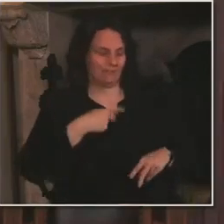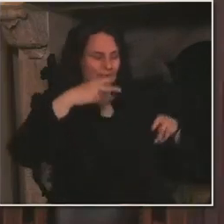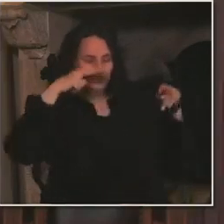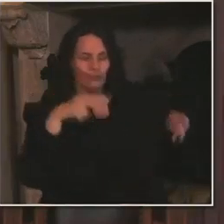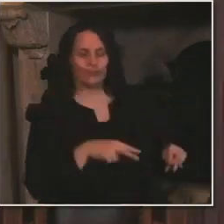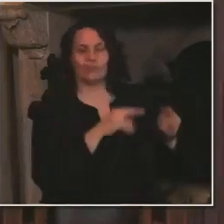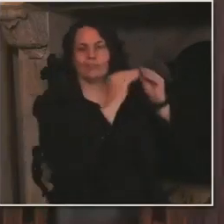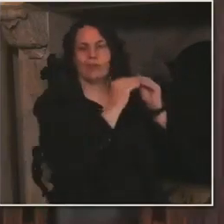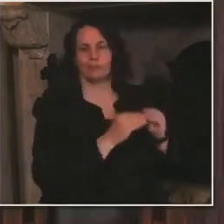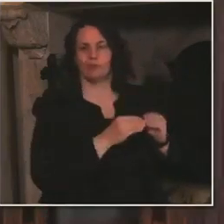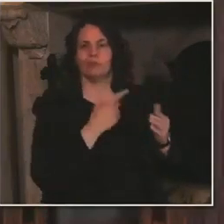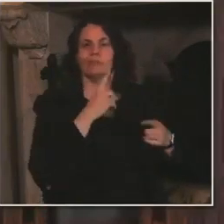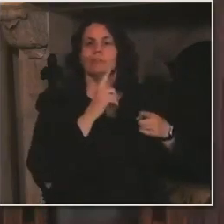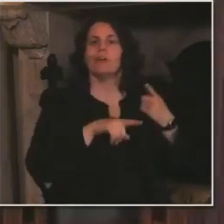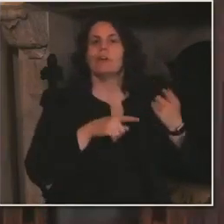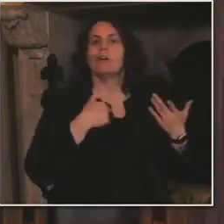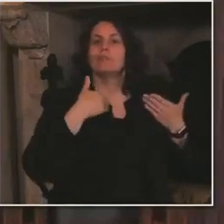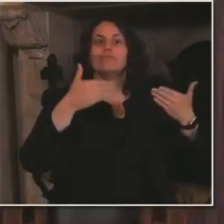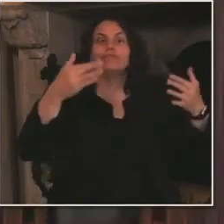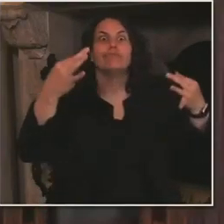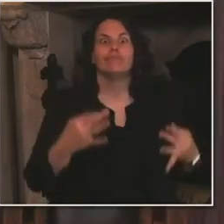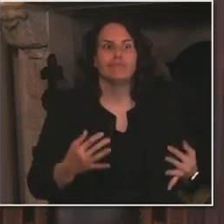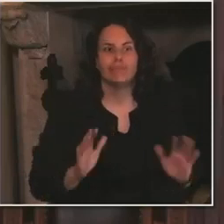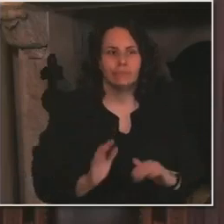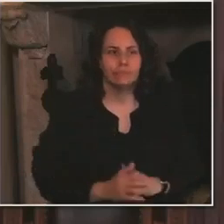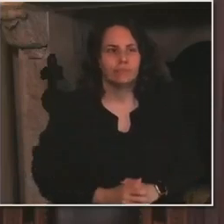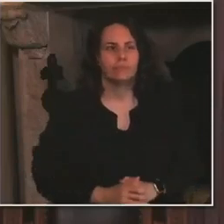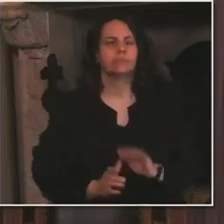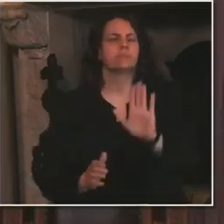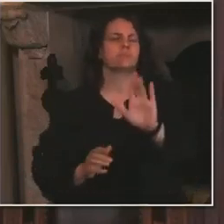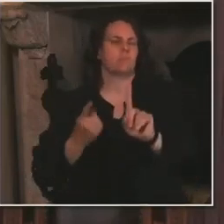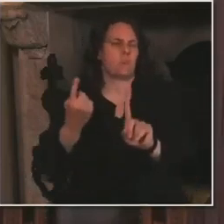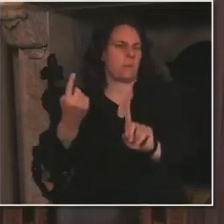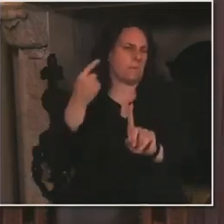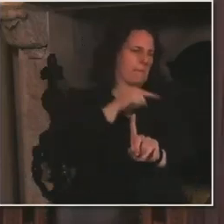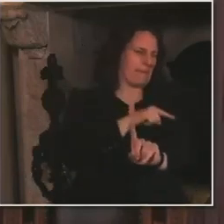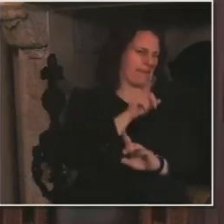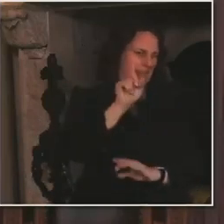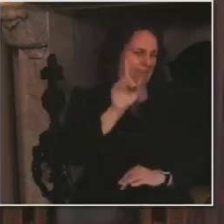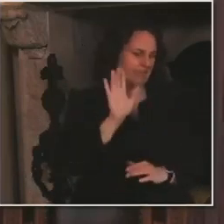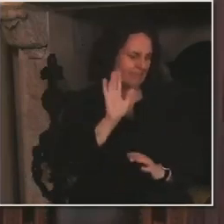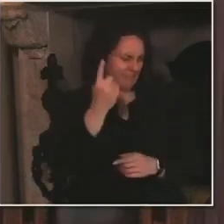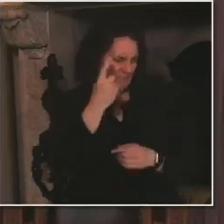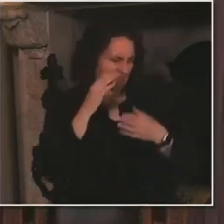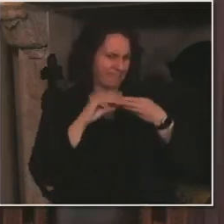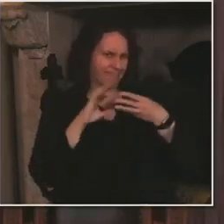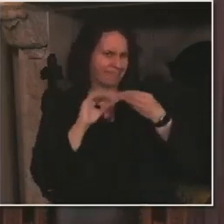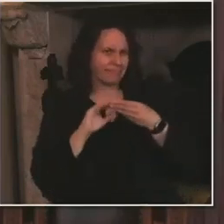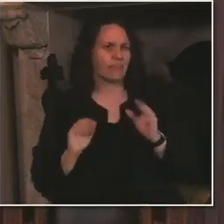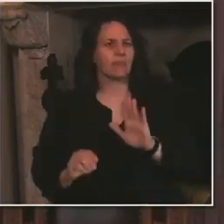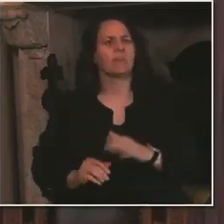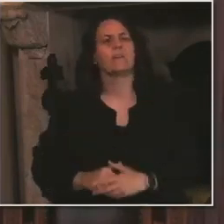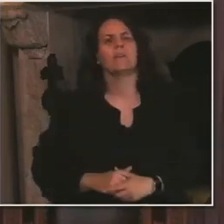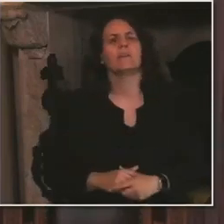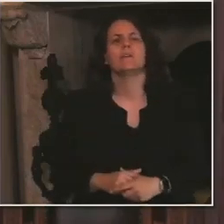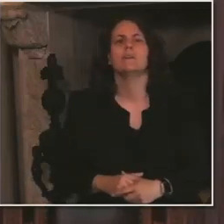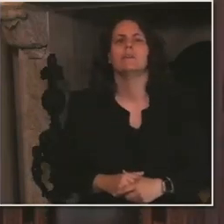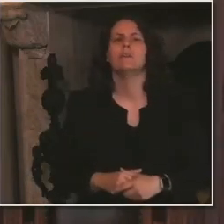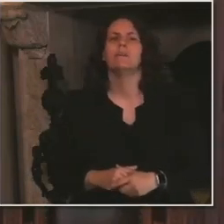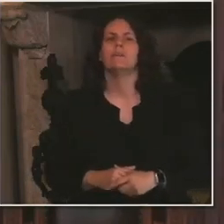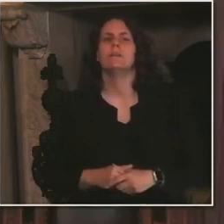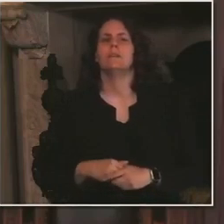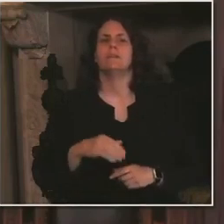previous question. It's also real important for us today to talk about what good business practices are.